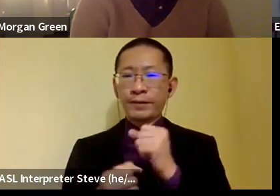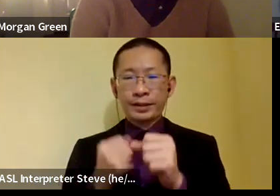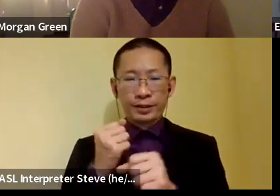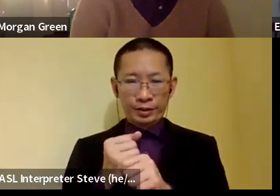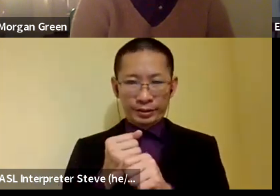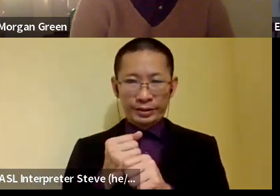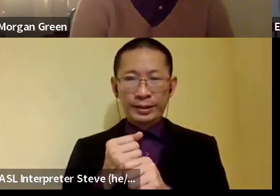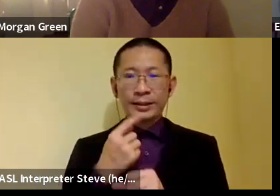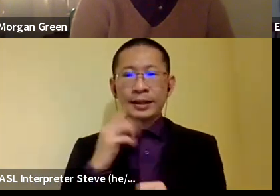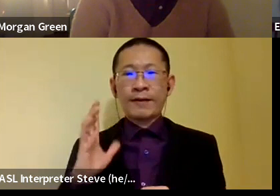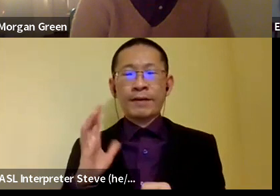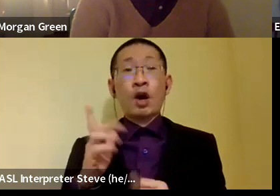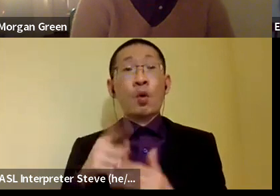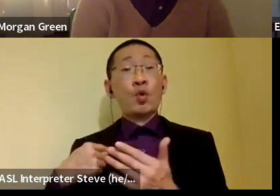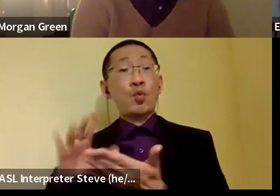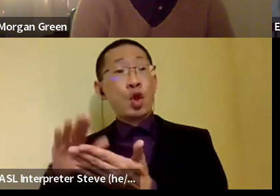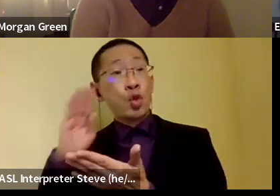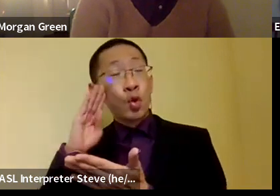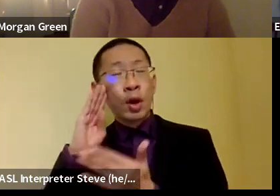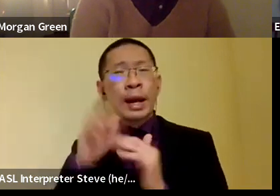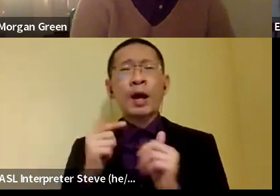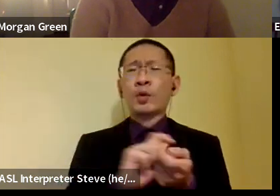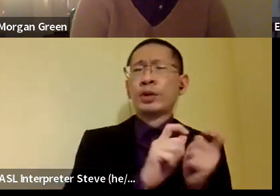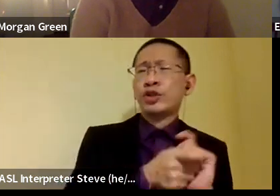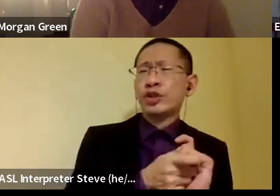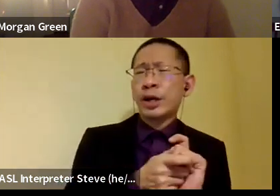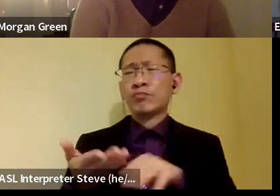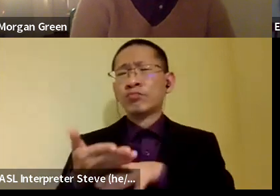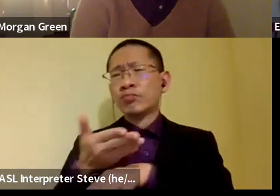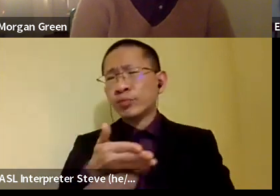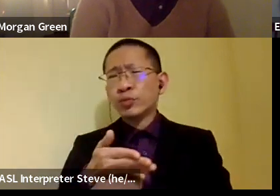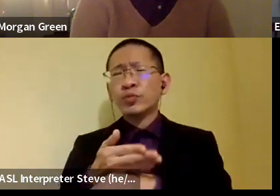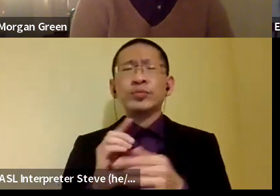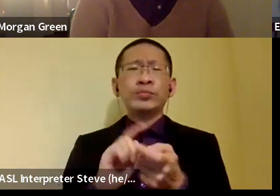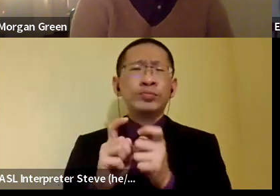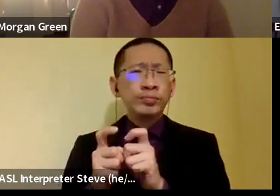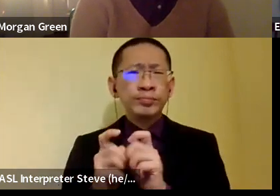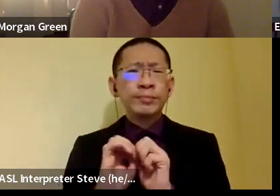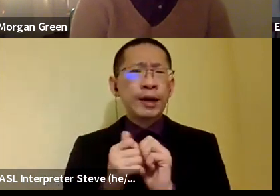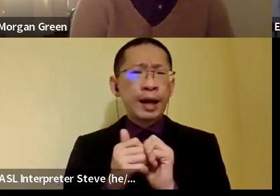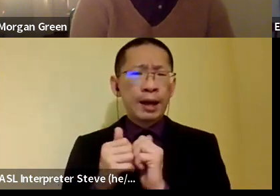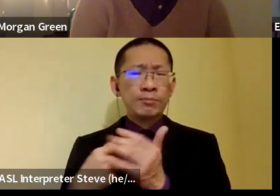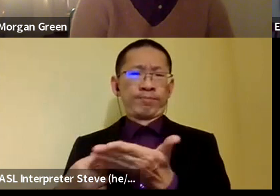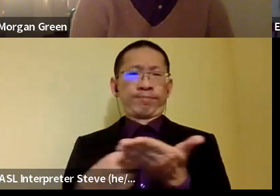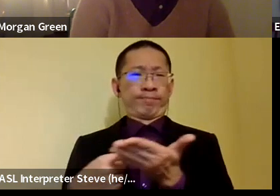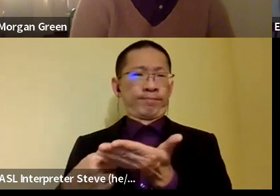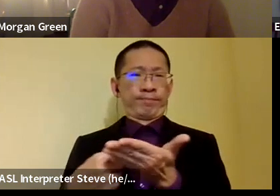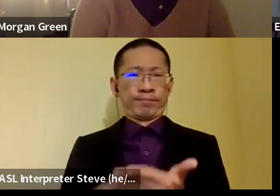sort of saying, okay, great, what did we learn? What can we evolve? What can we change? How can we keep changing things up?